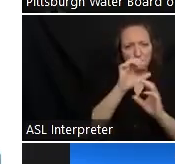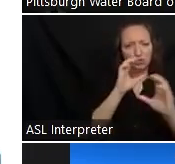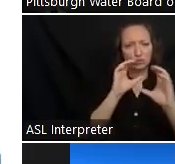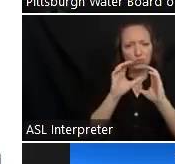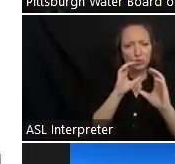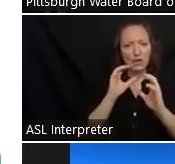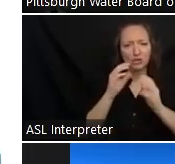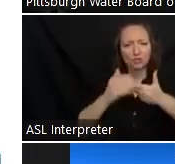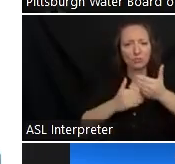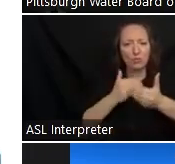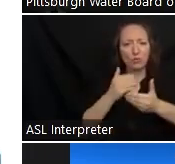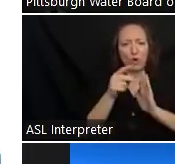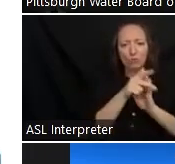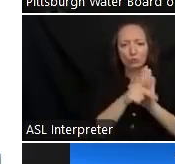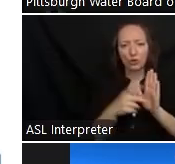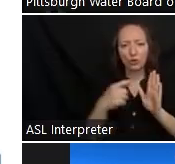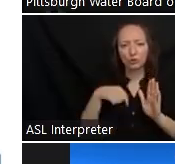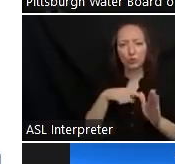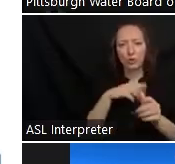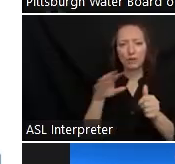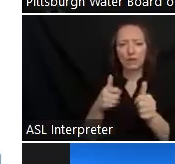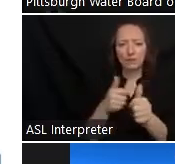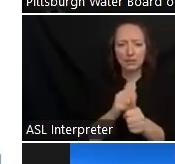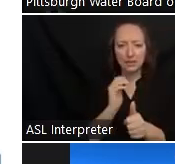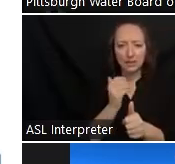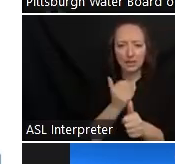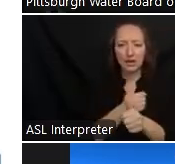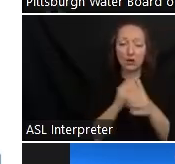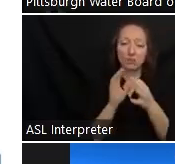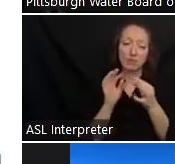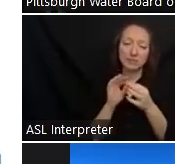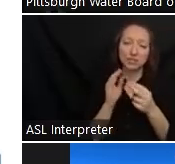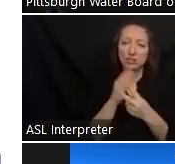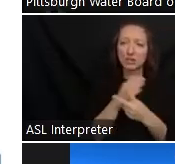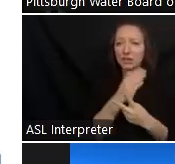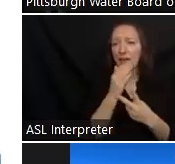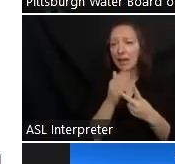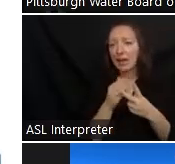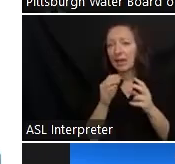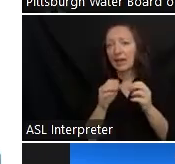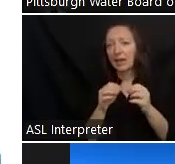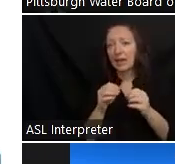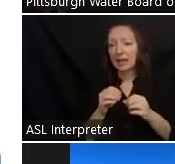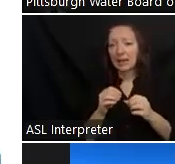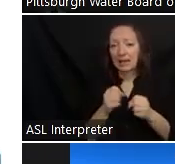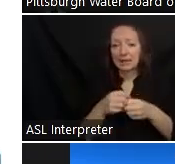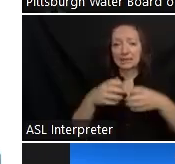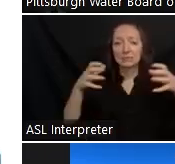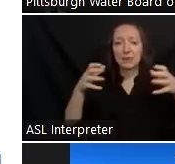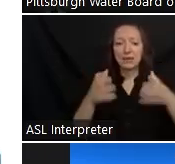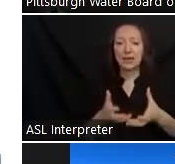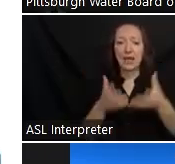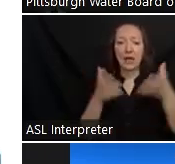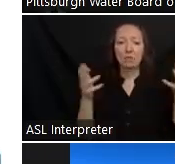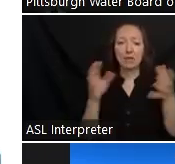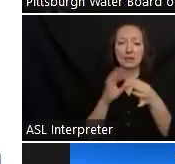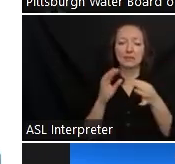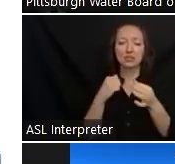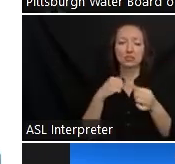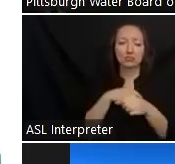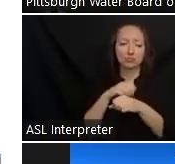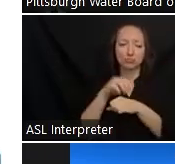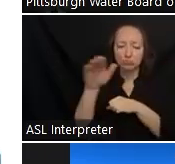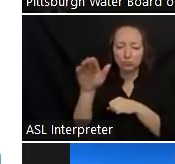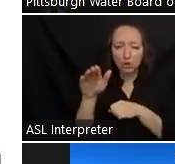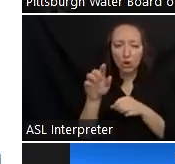we have updated our messaging. We have expanded the number of messages, as well as looking not just at